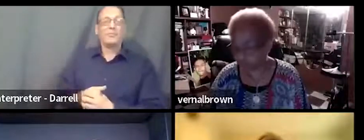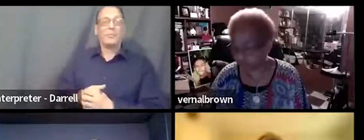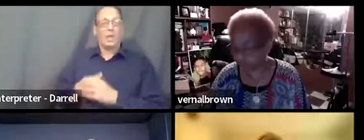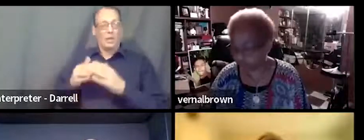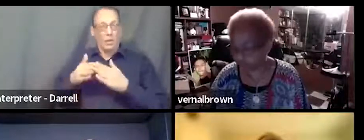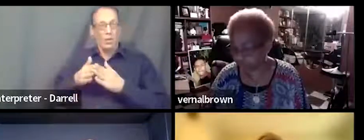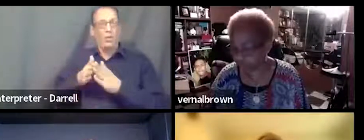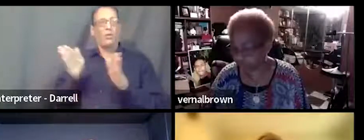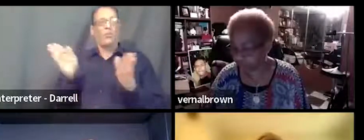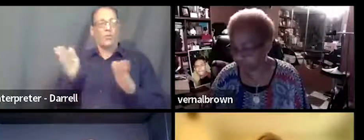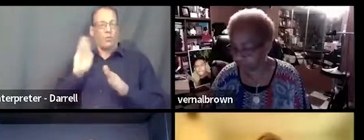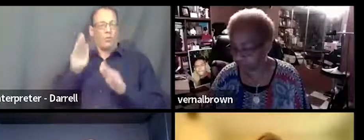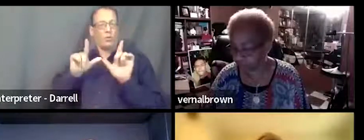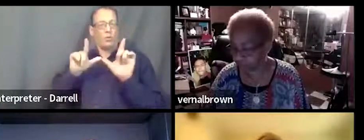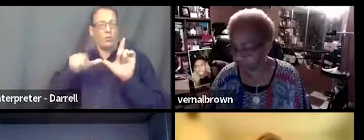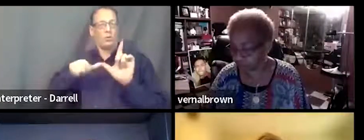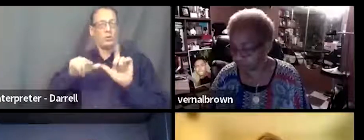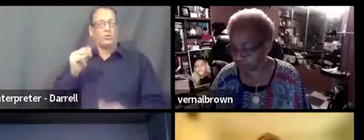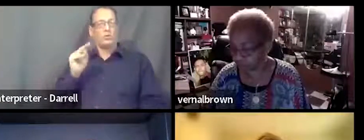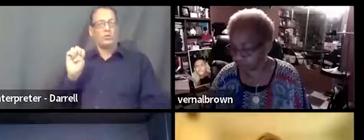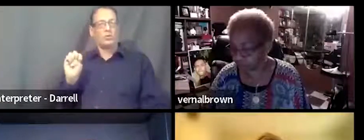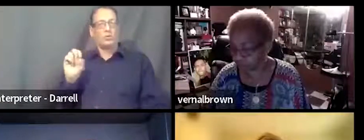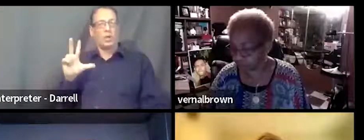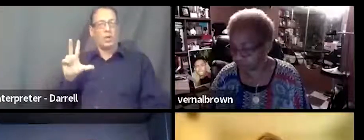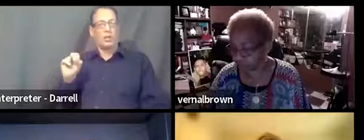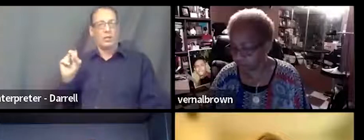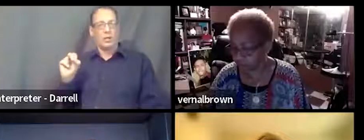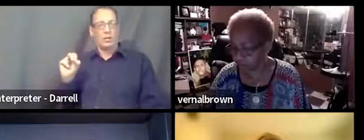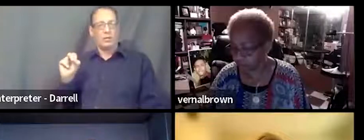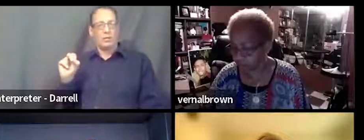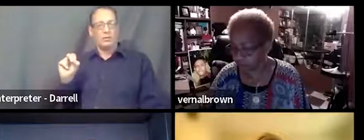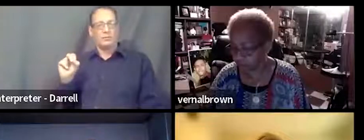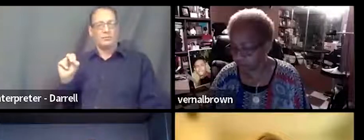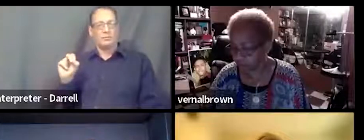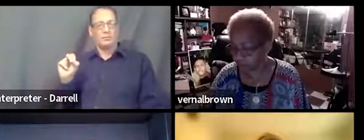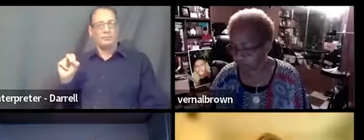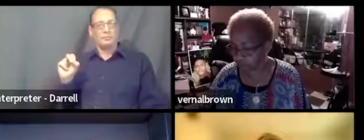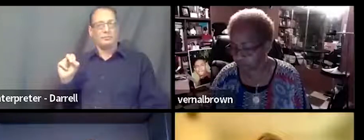does expire on June 30th. So we're looking to proceed